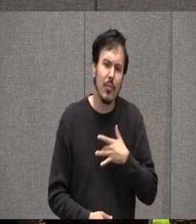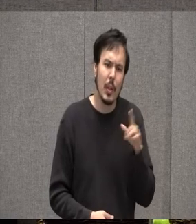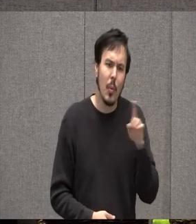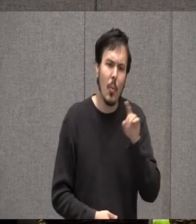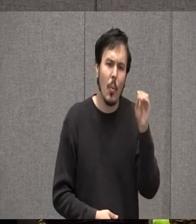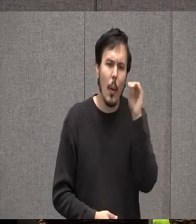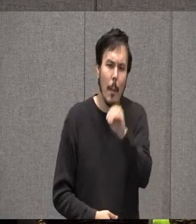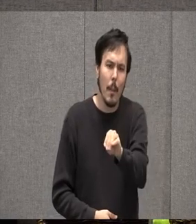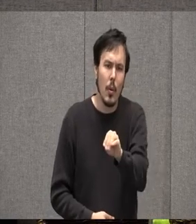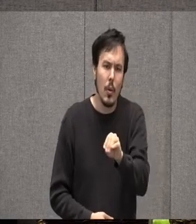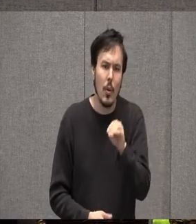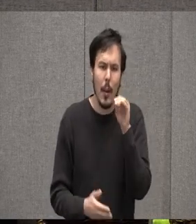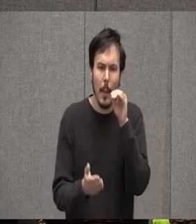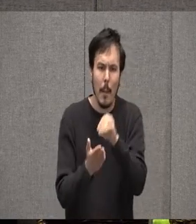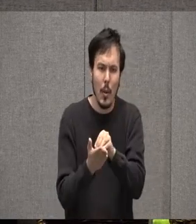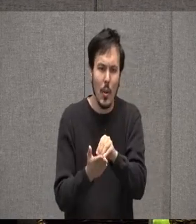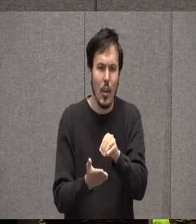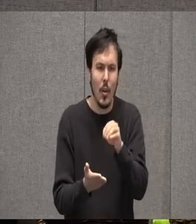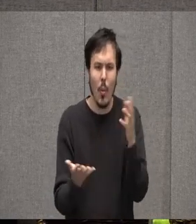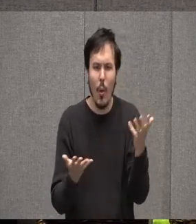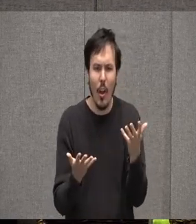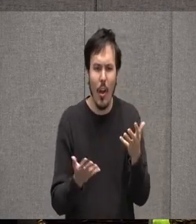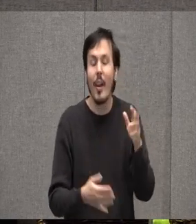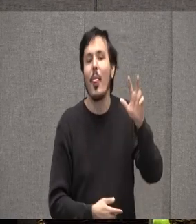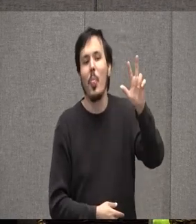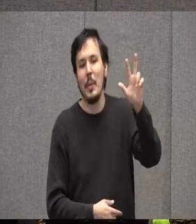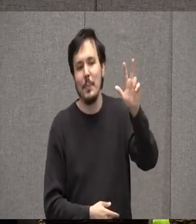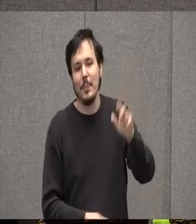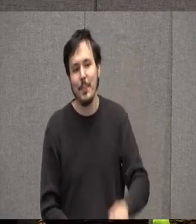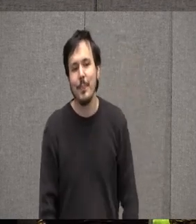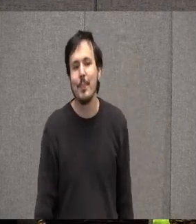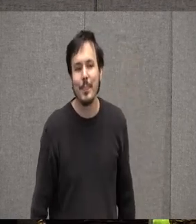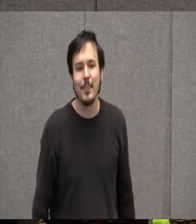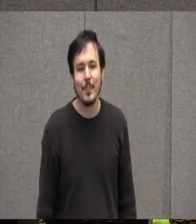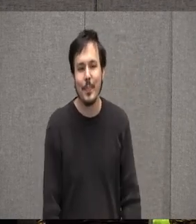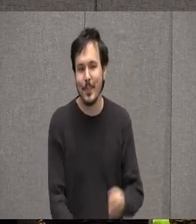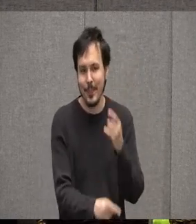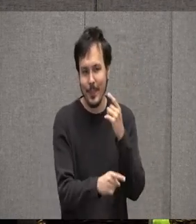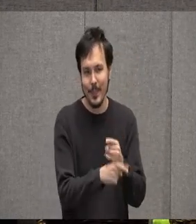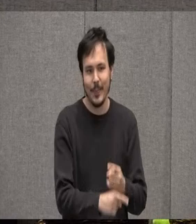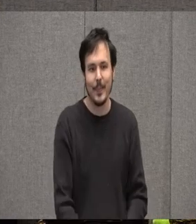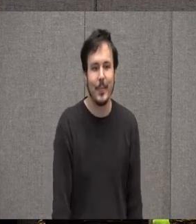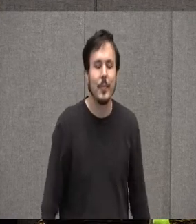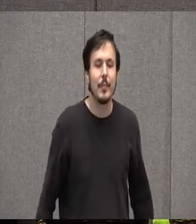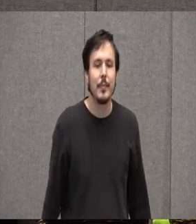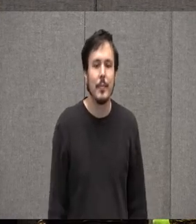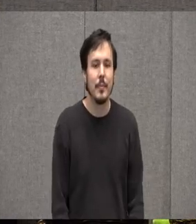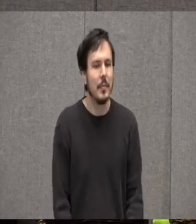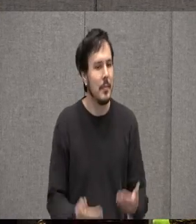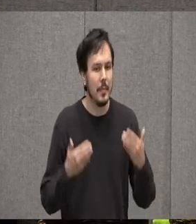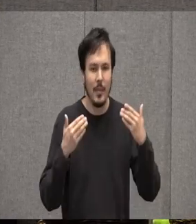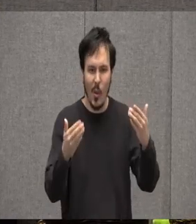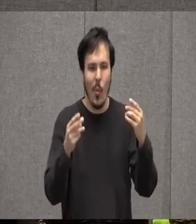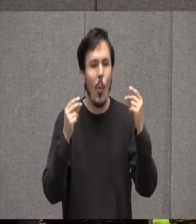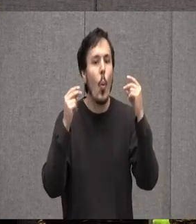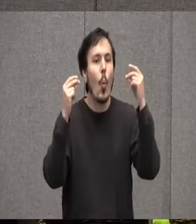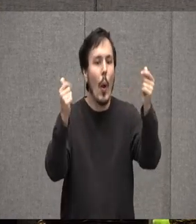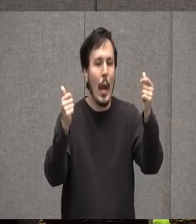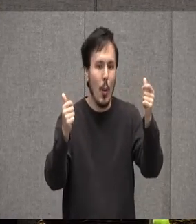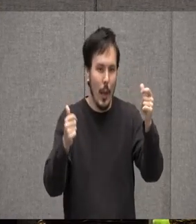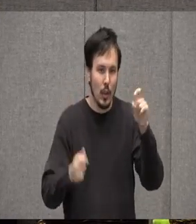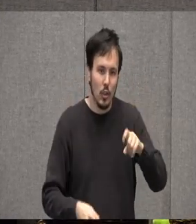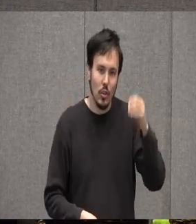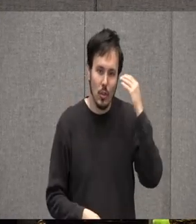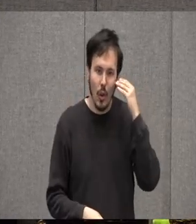there? A three. Yeah, the three is automatically going to be able to go inside there. It's a